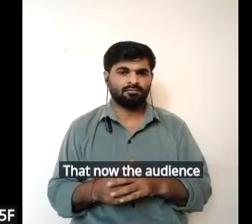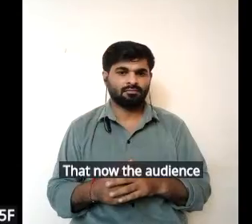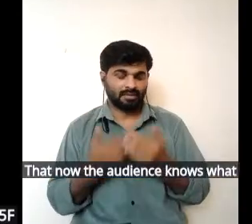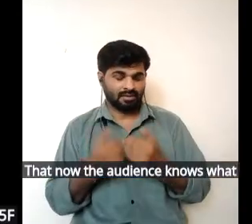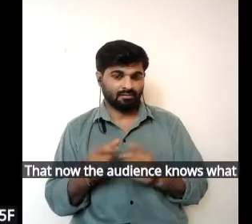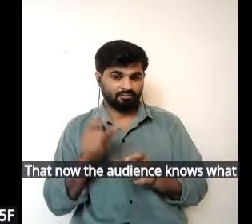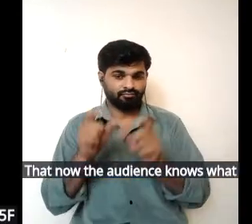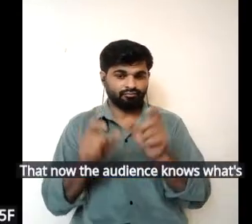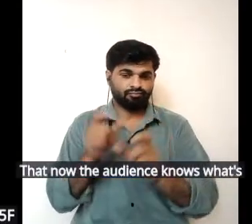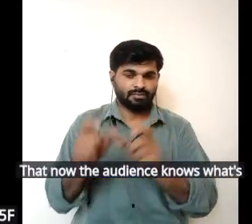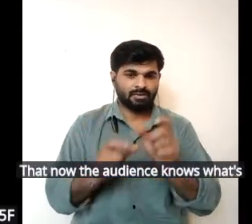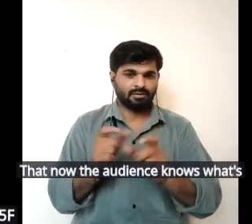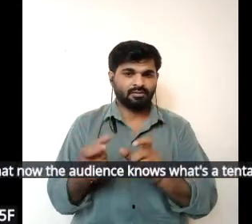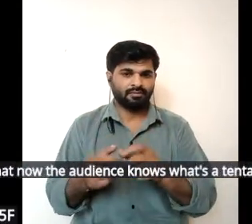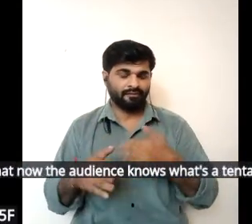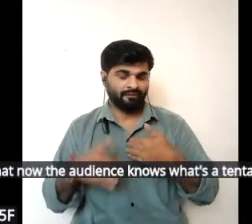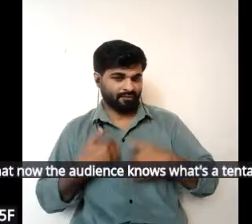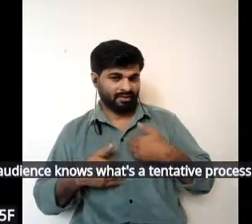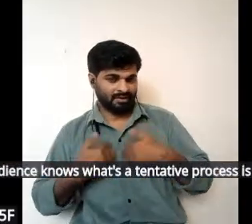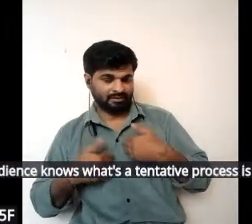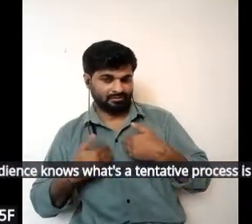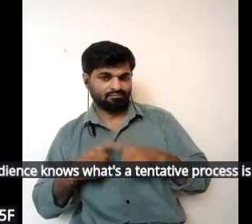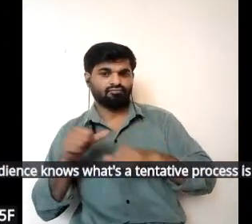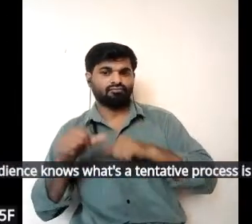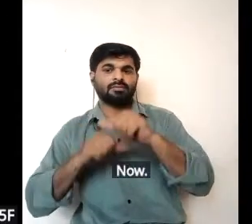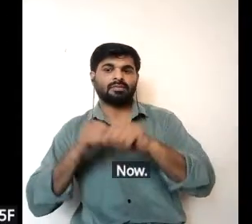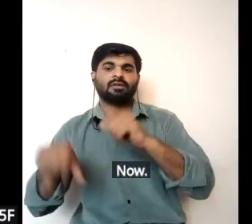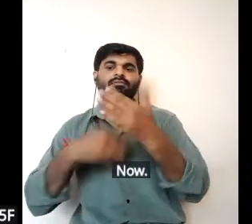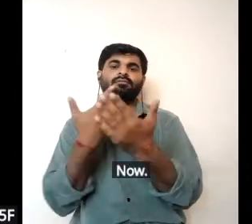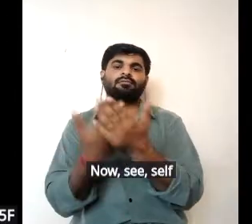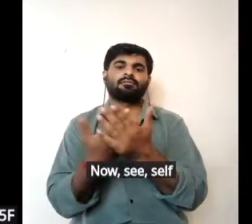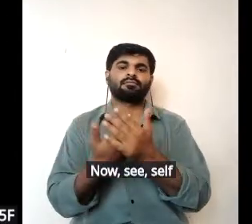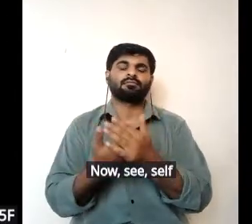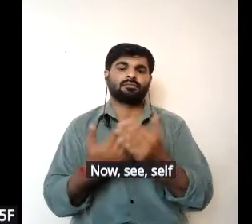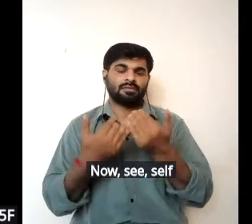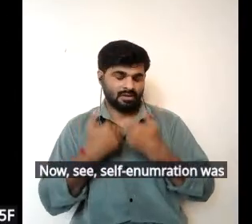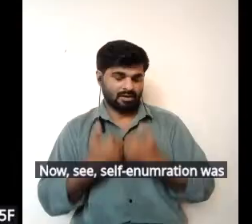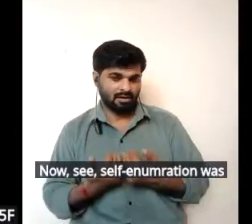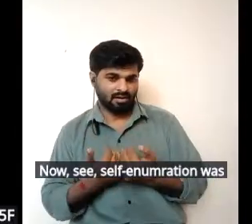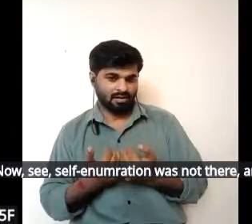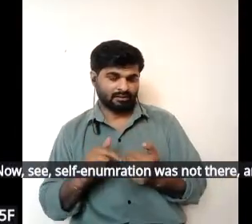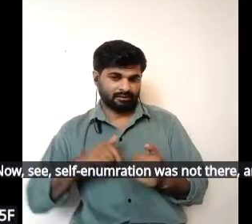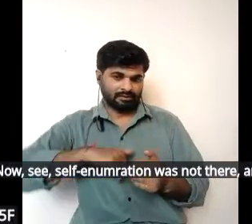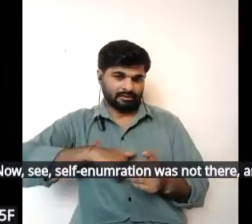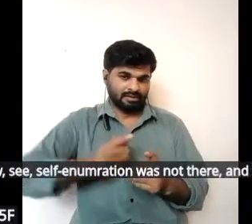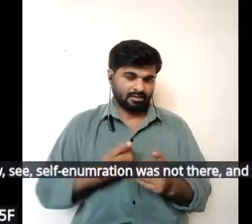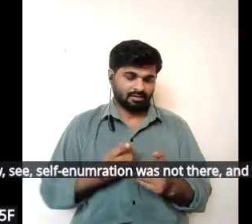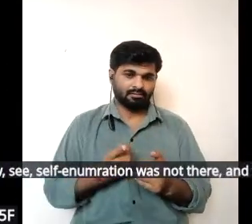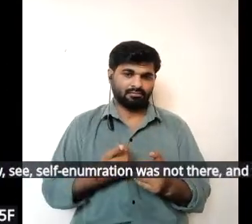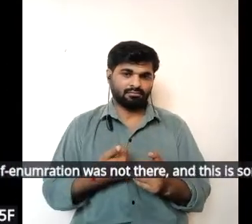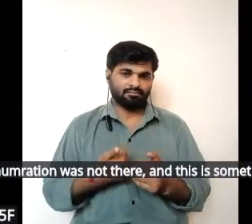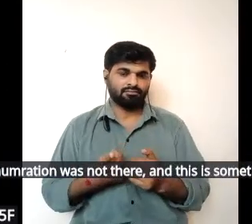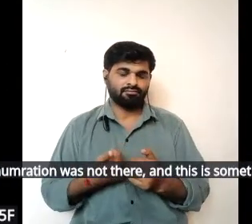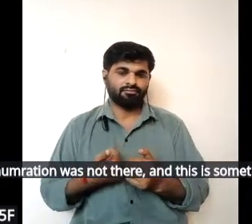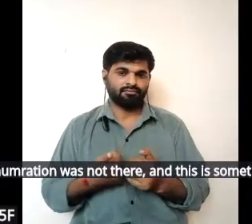what the tentative process is going to look like. Now, see, self-enumeration was not there, and this is something which is new. The government also